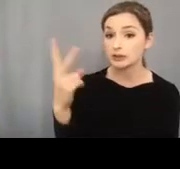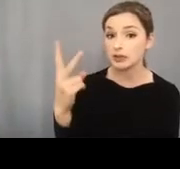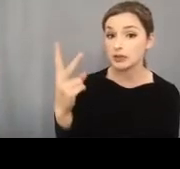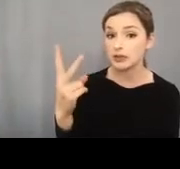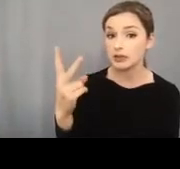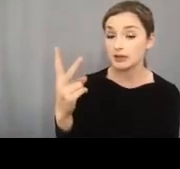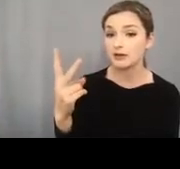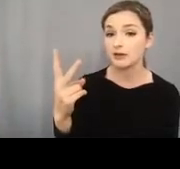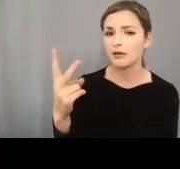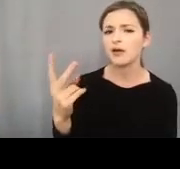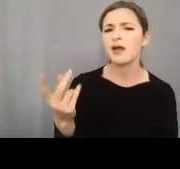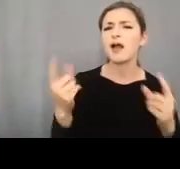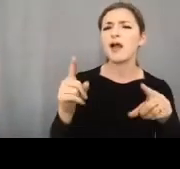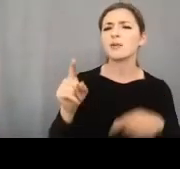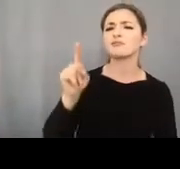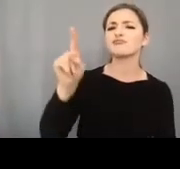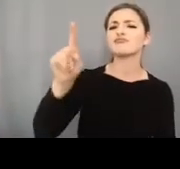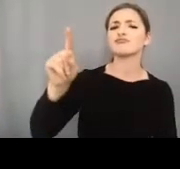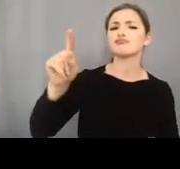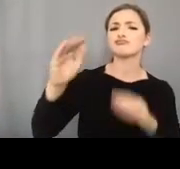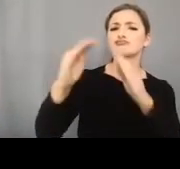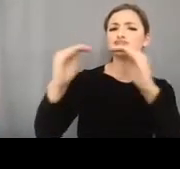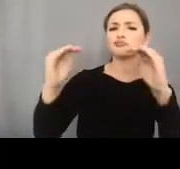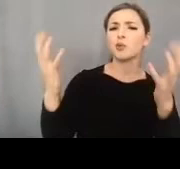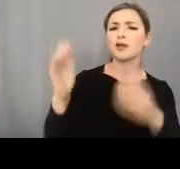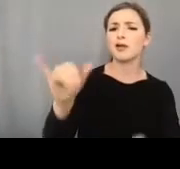there. That's an area where the